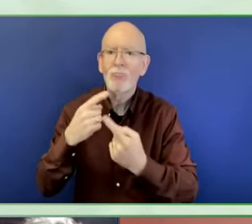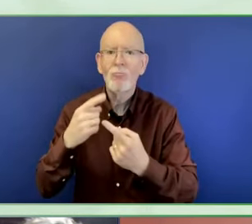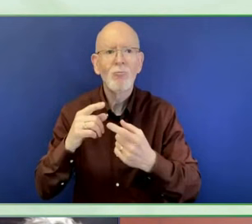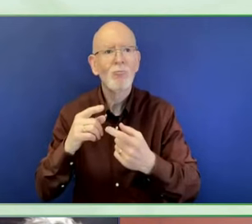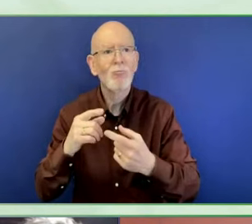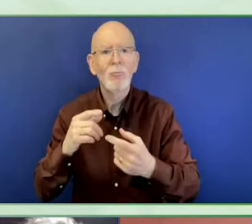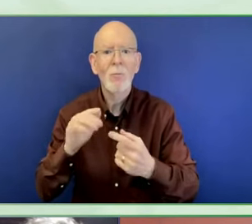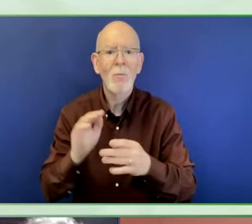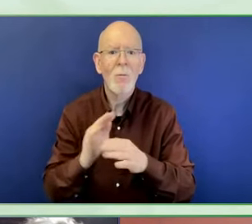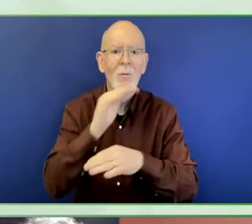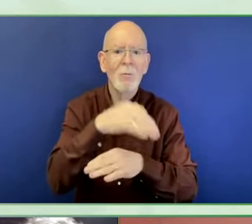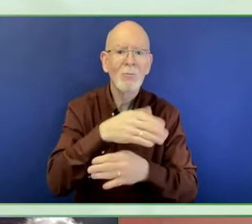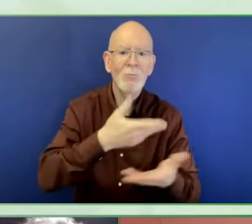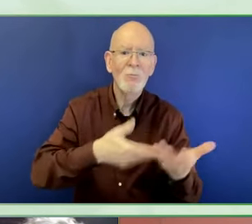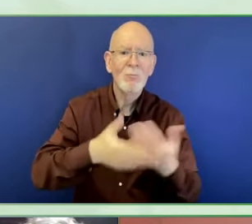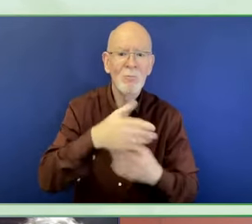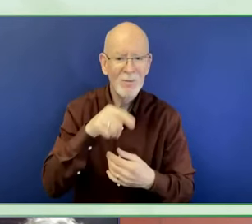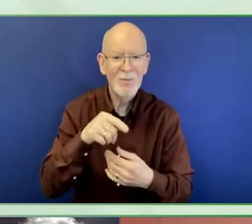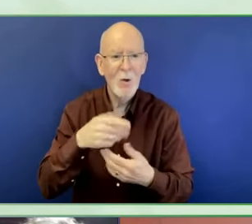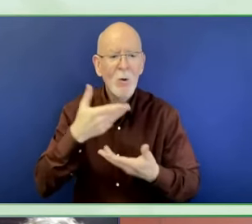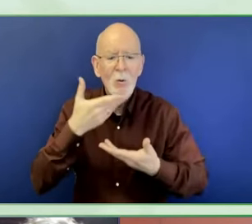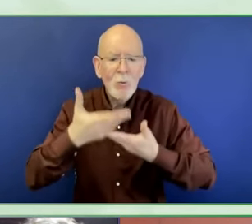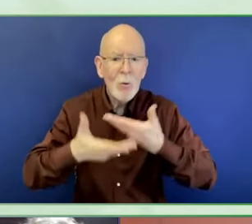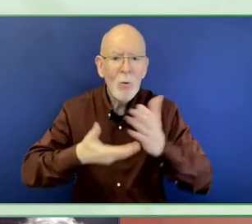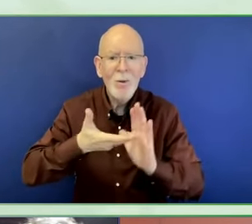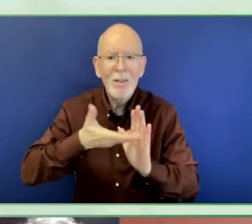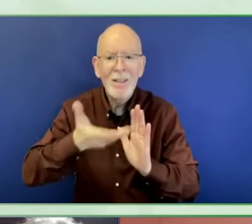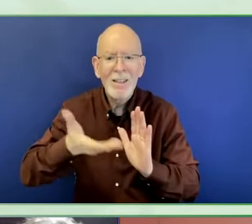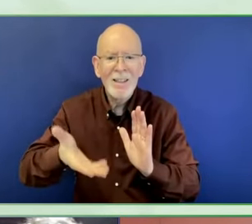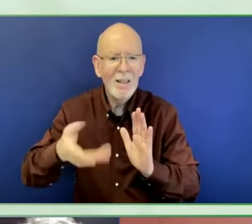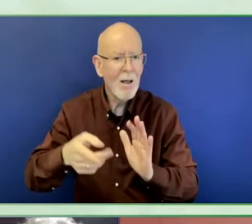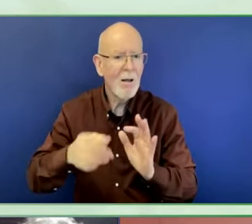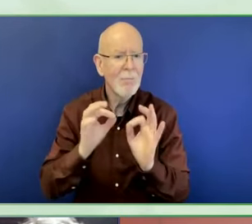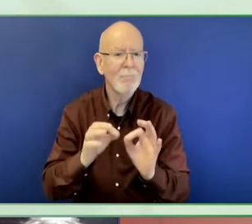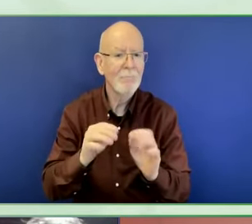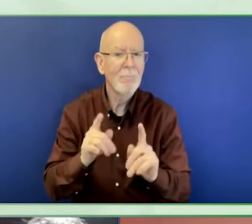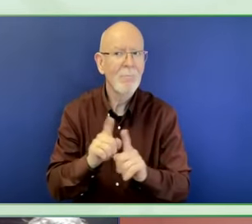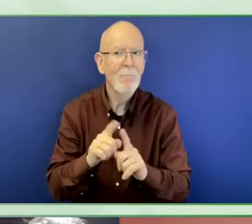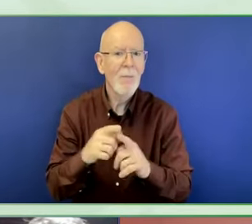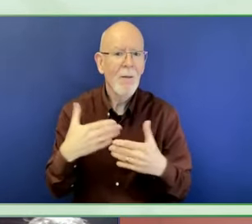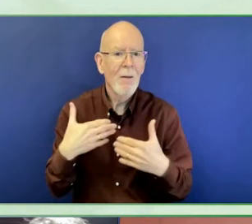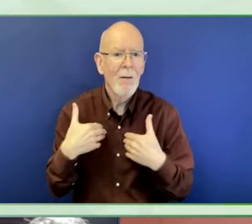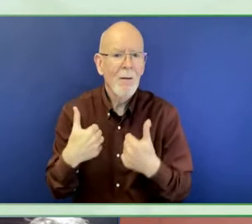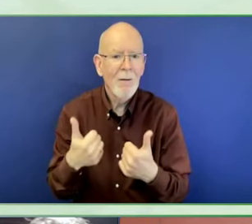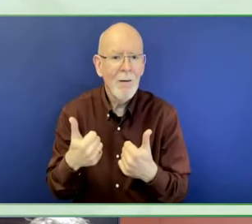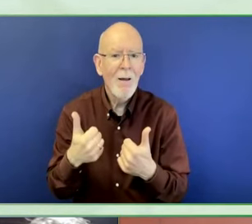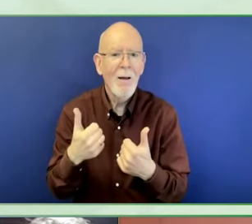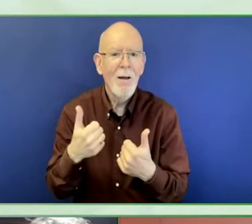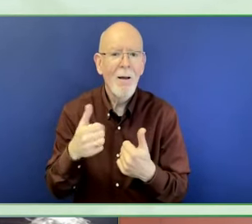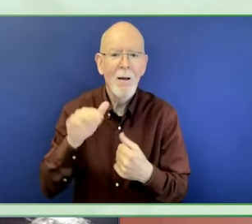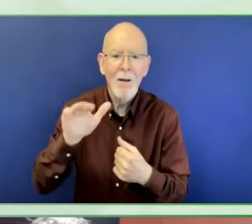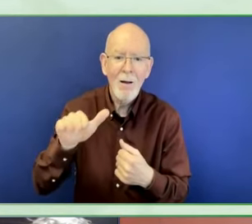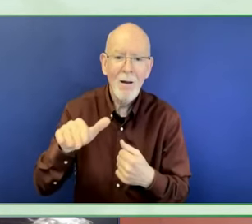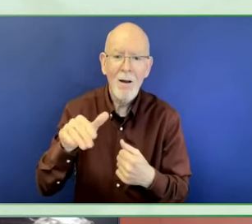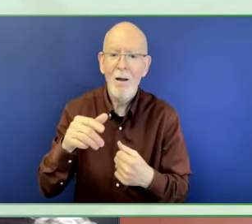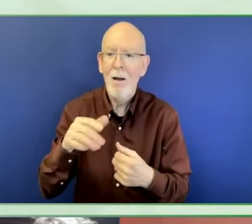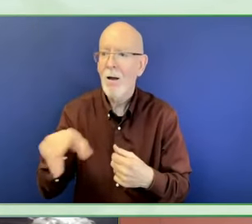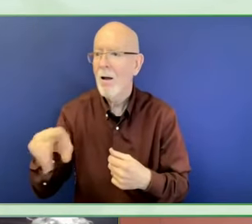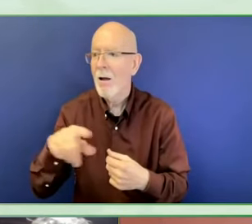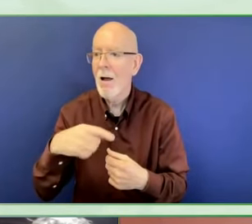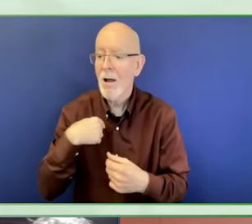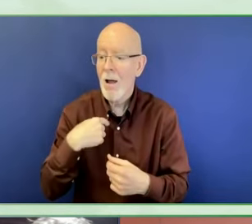be confident enough to talk about those things that the society thinks they shouldn't talk